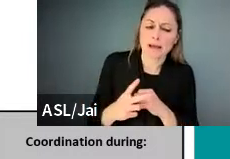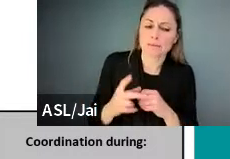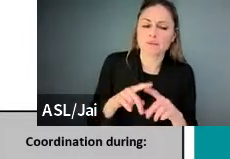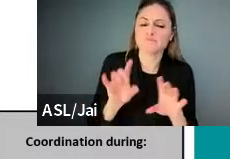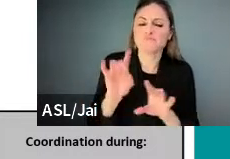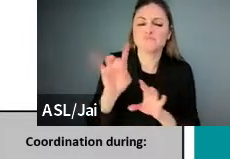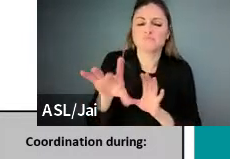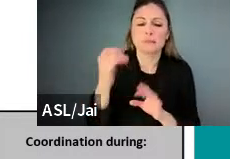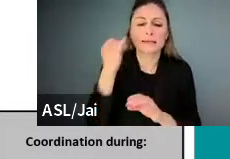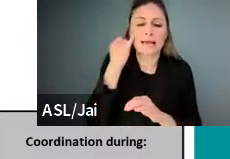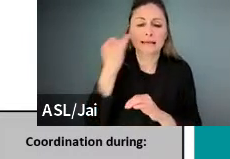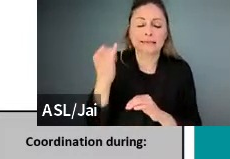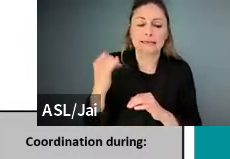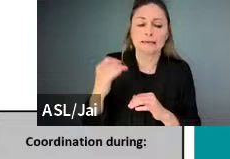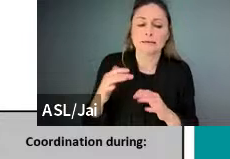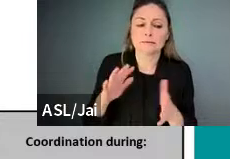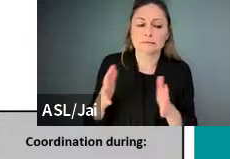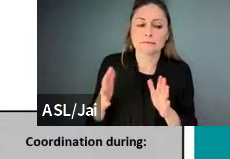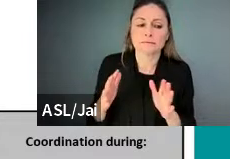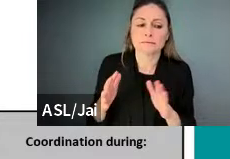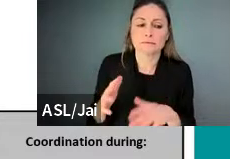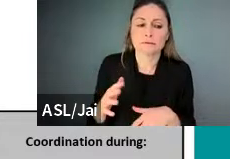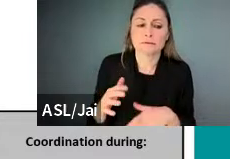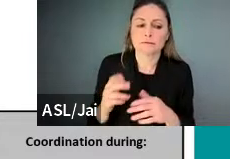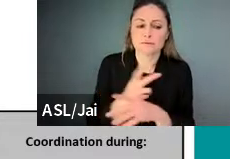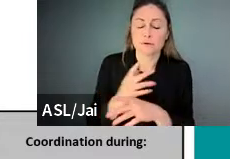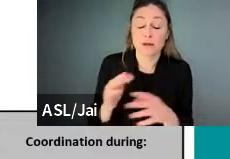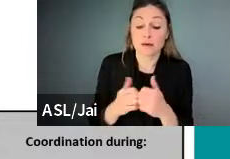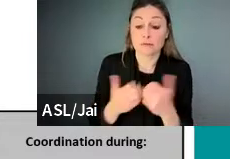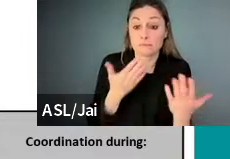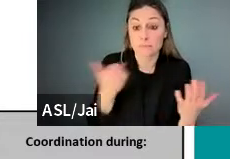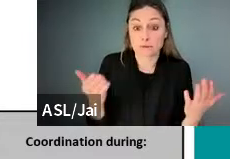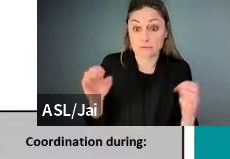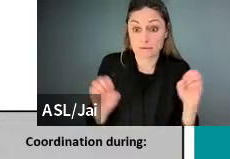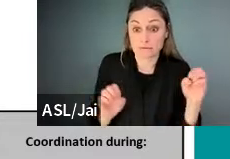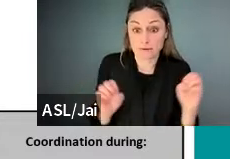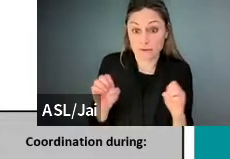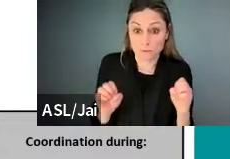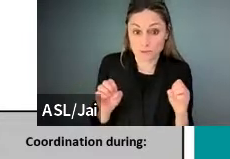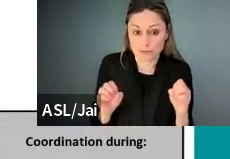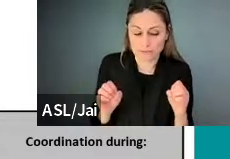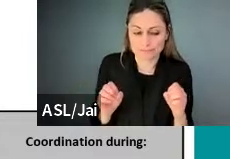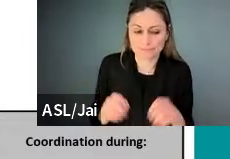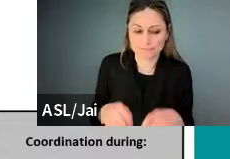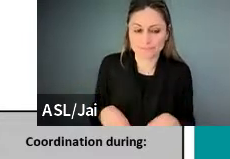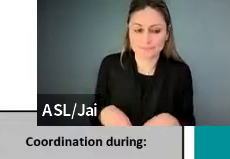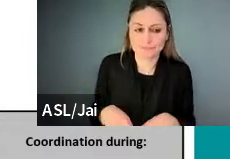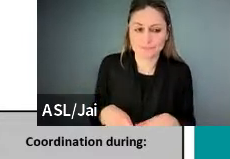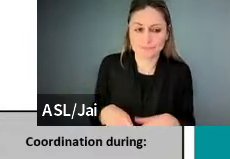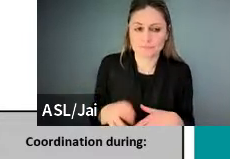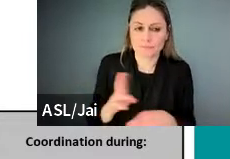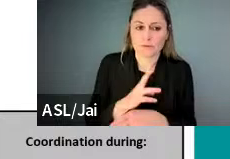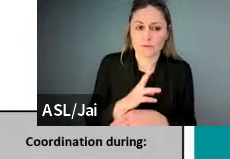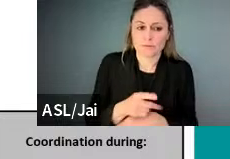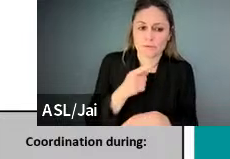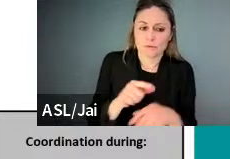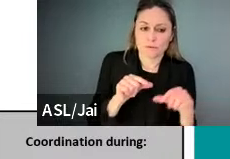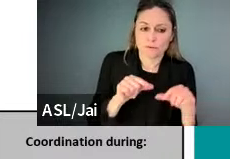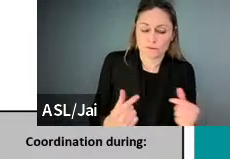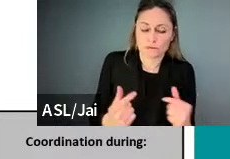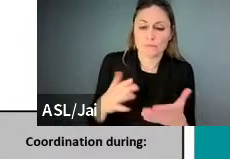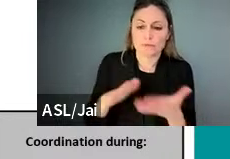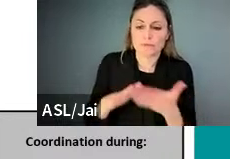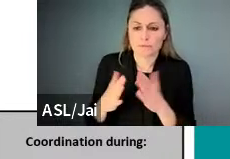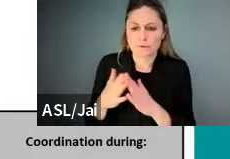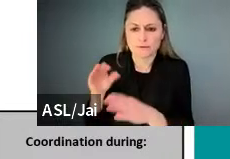as we're trying to figure out how to best evaluate these things, and then use both this group and the community advisory